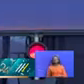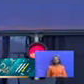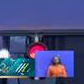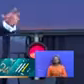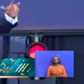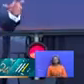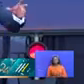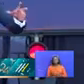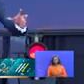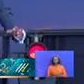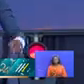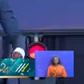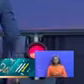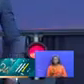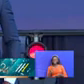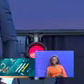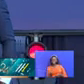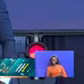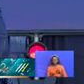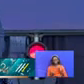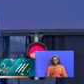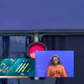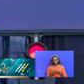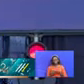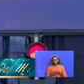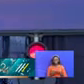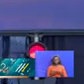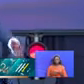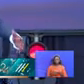pastors that thing is still there